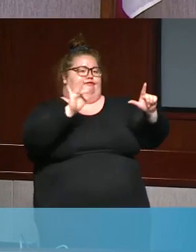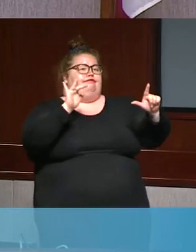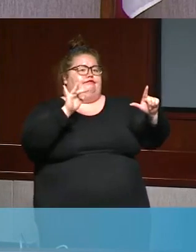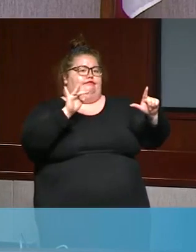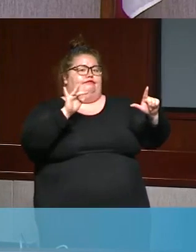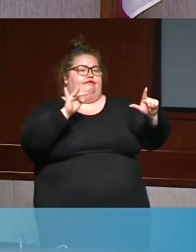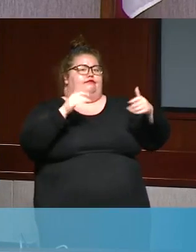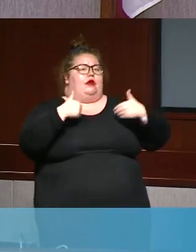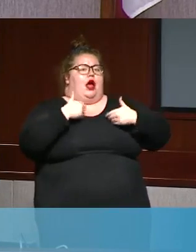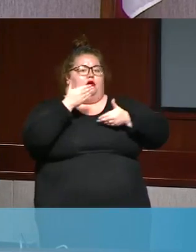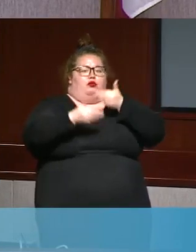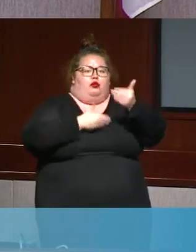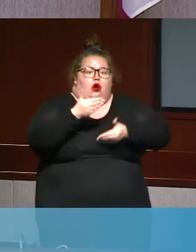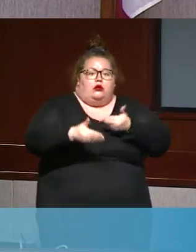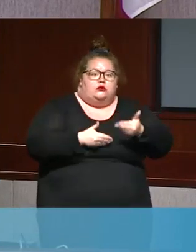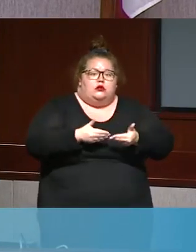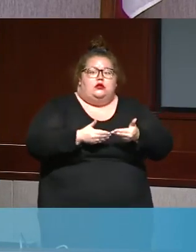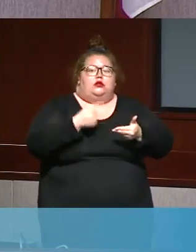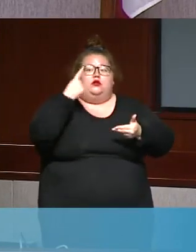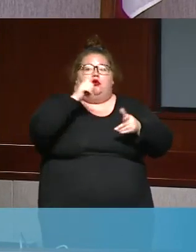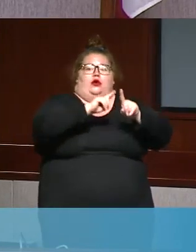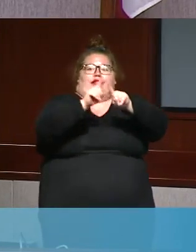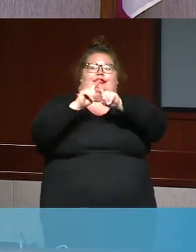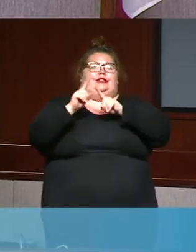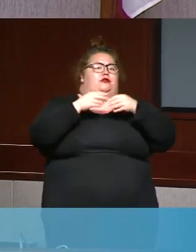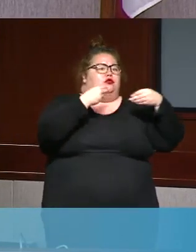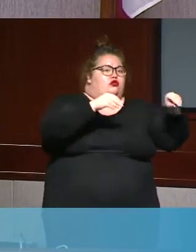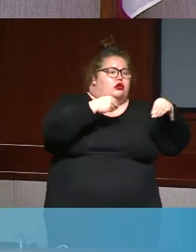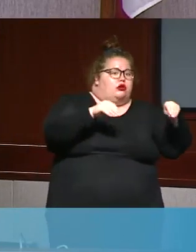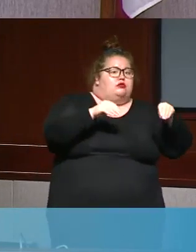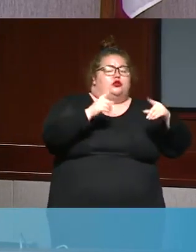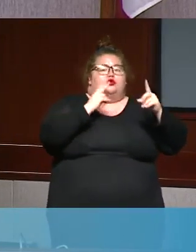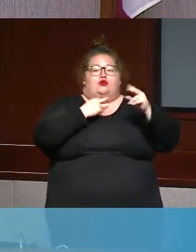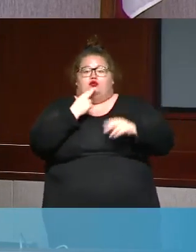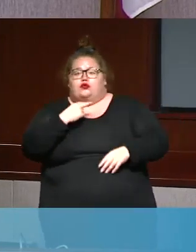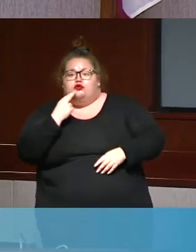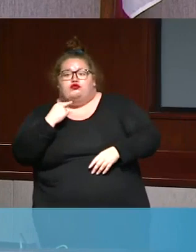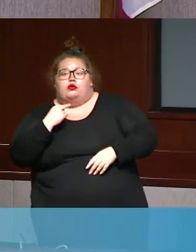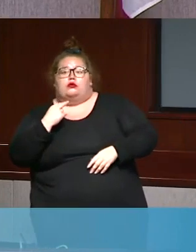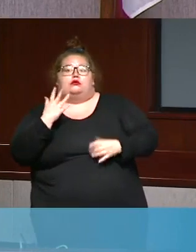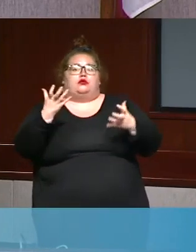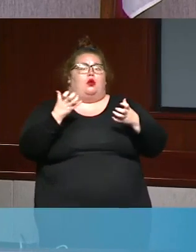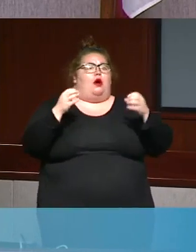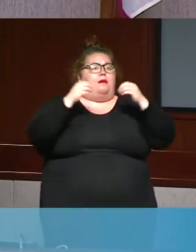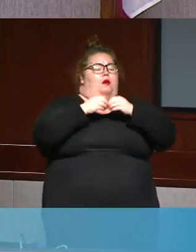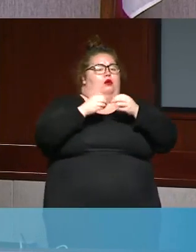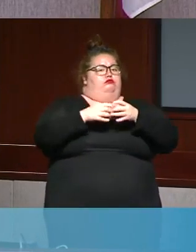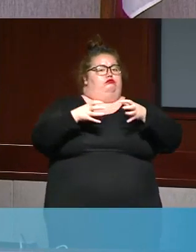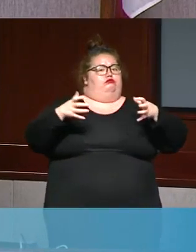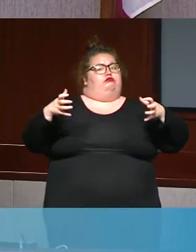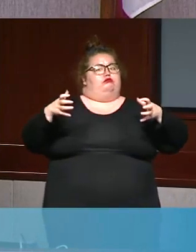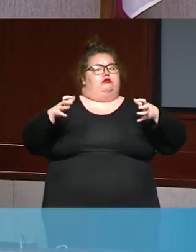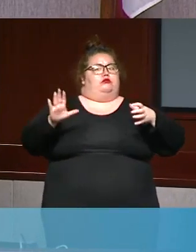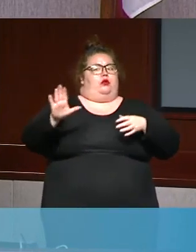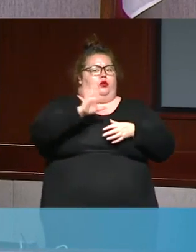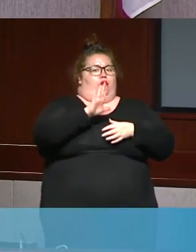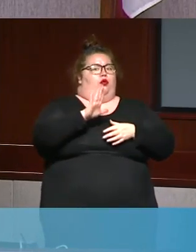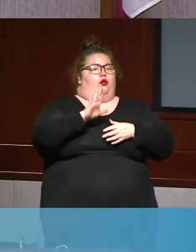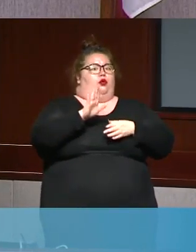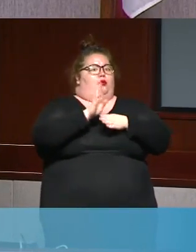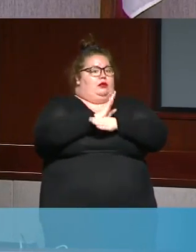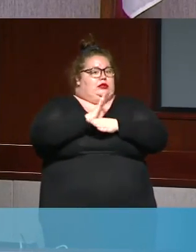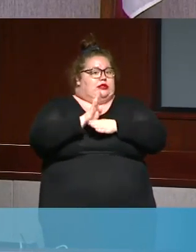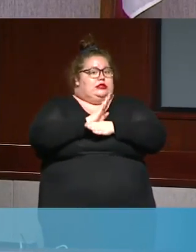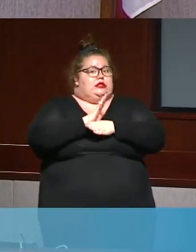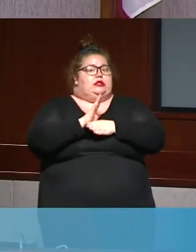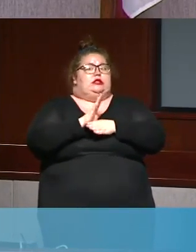for retail establishments and restaurants and others who want to expand the scope and size of